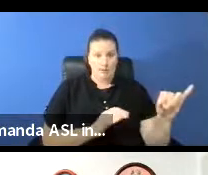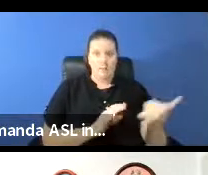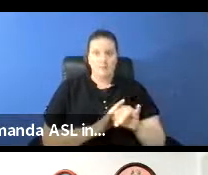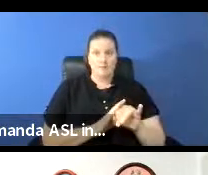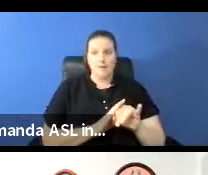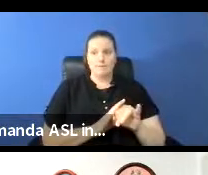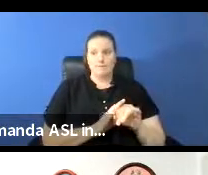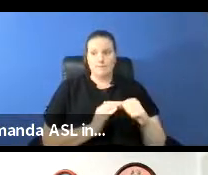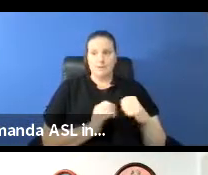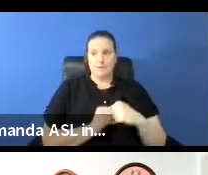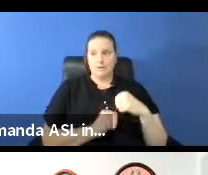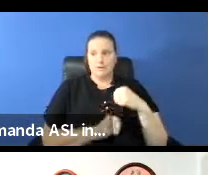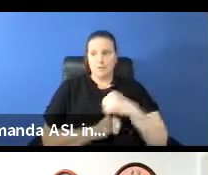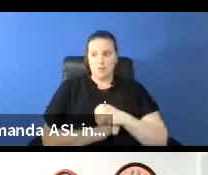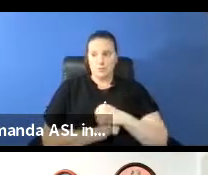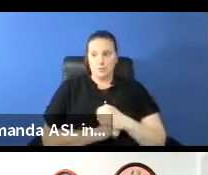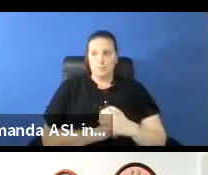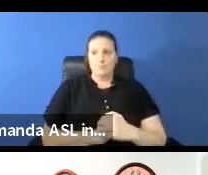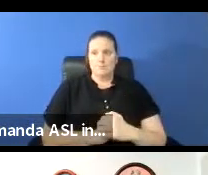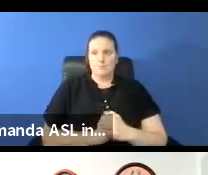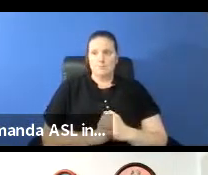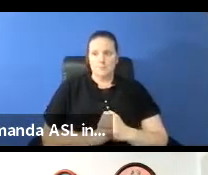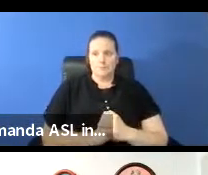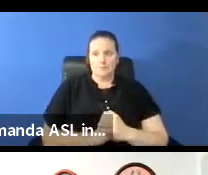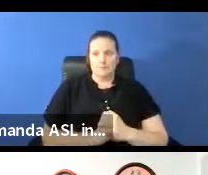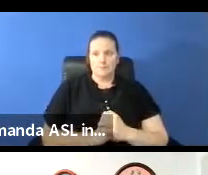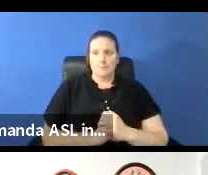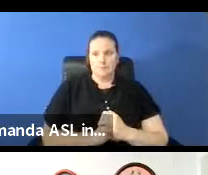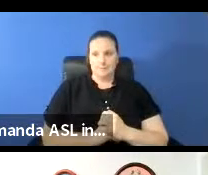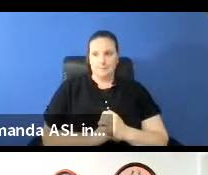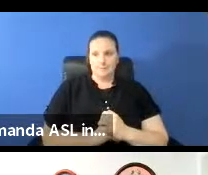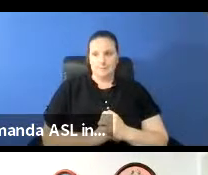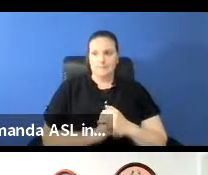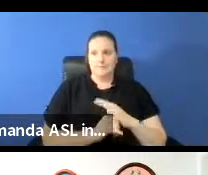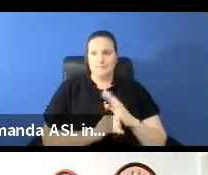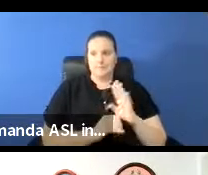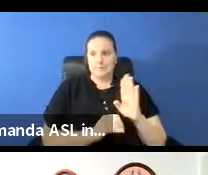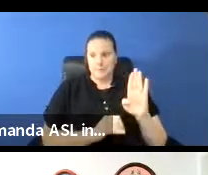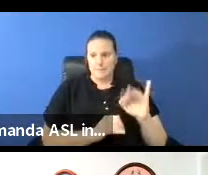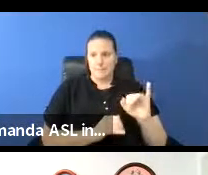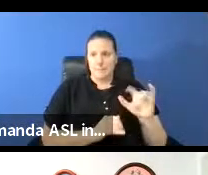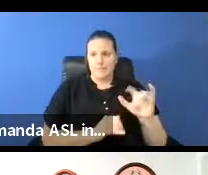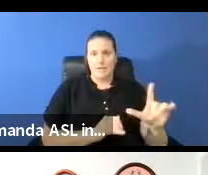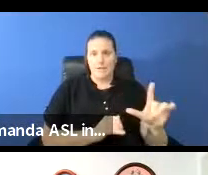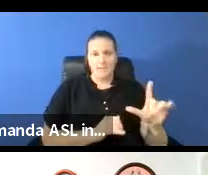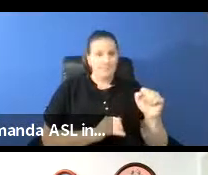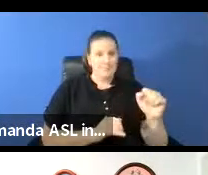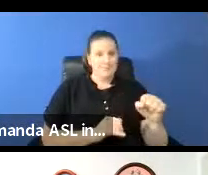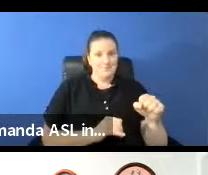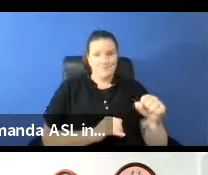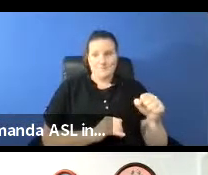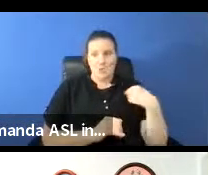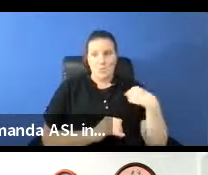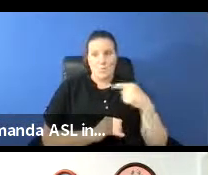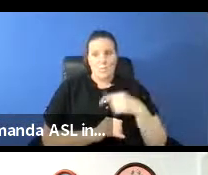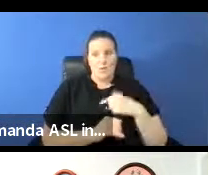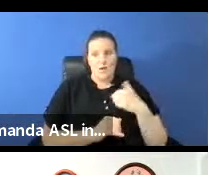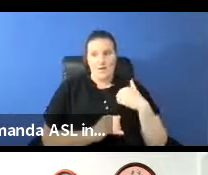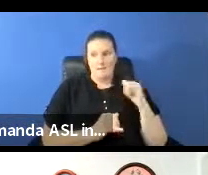in infrastructure, in the infrastructure bill. So yeah, it is. We have been having